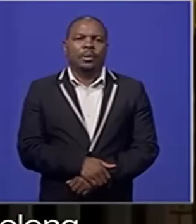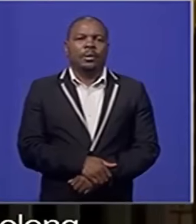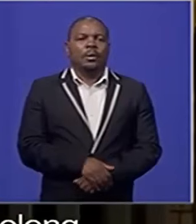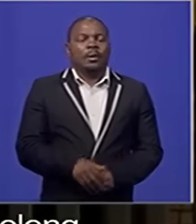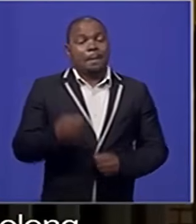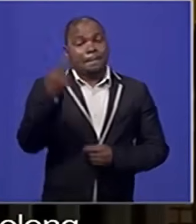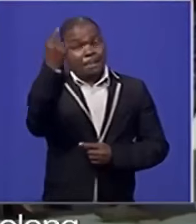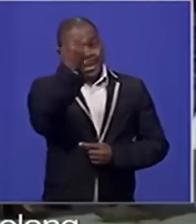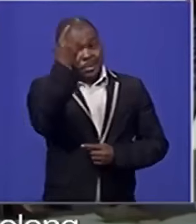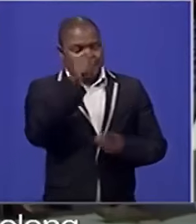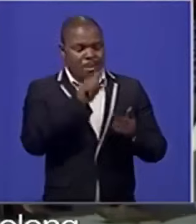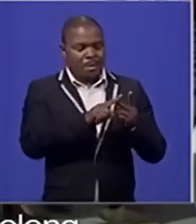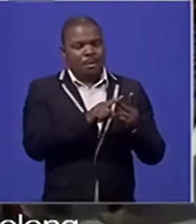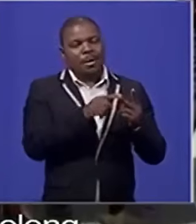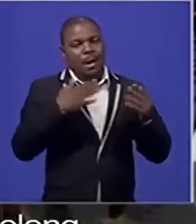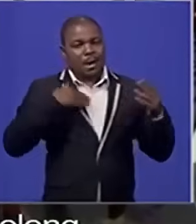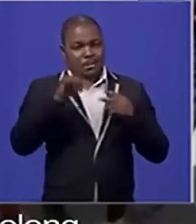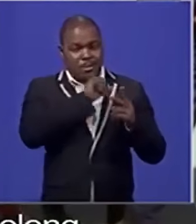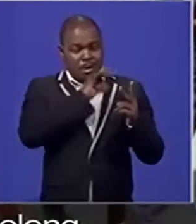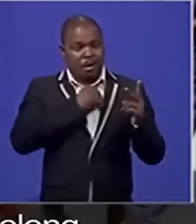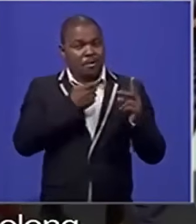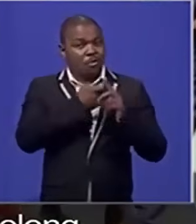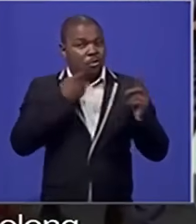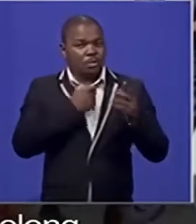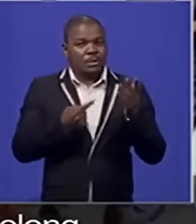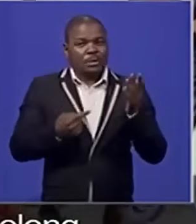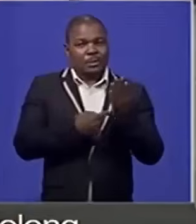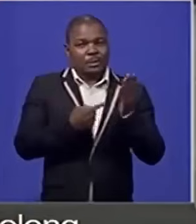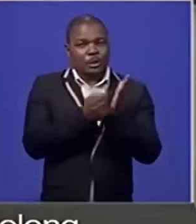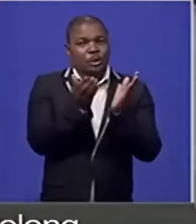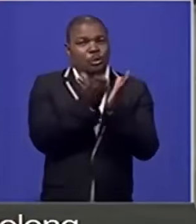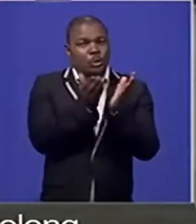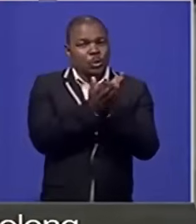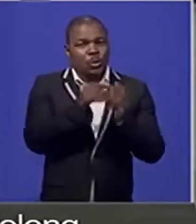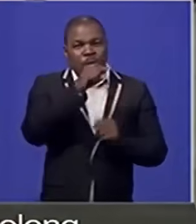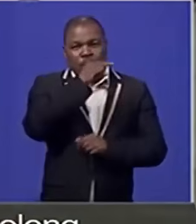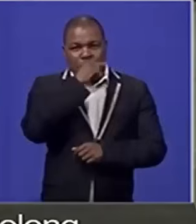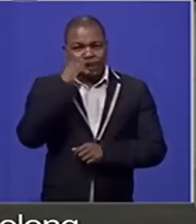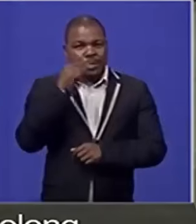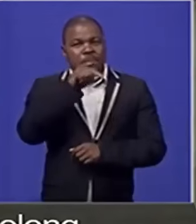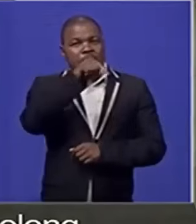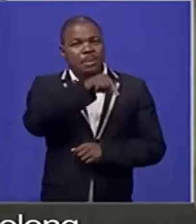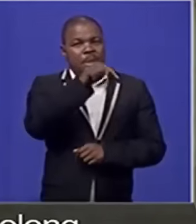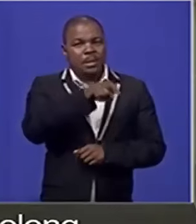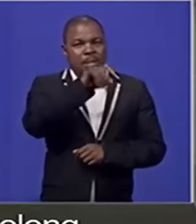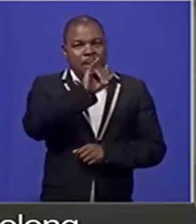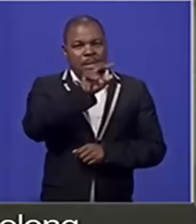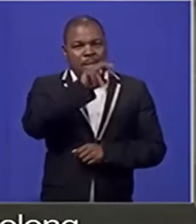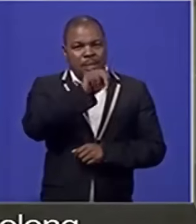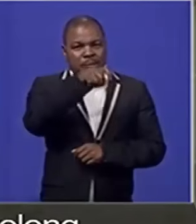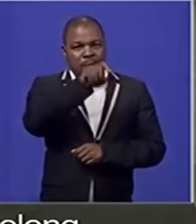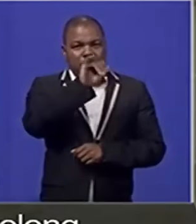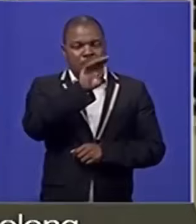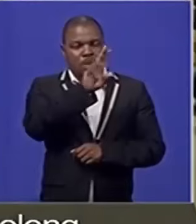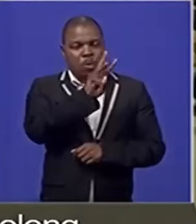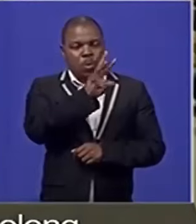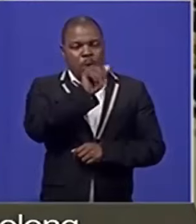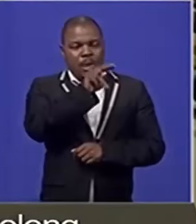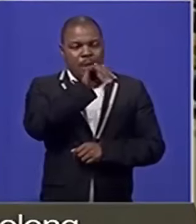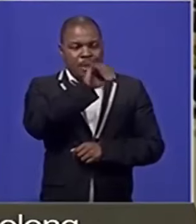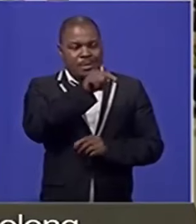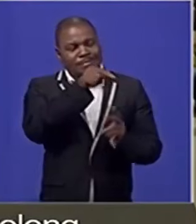Malapa a hlogo ya sekolo le mohlankedi wa tshepedišo ka sekolong bao ba hlokofetšego morago ga tiragalo ye šoro ya go thuntšhwa sekolong sa tlase